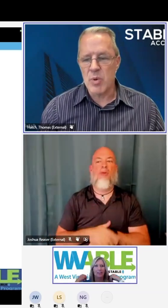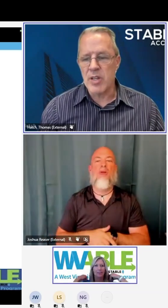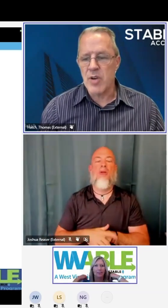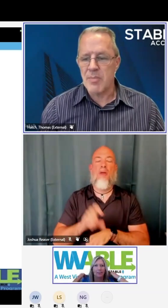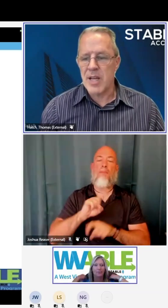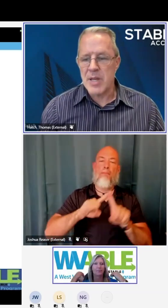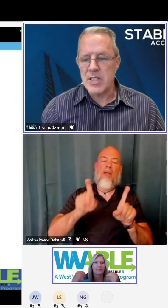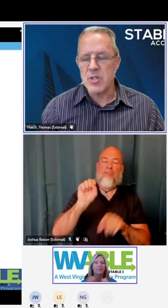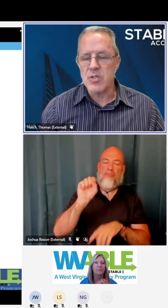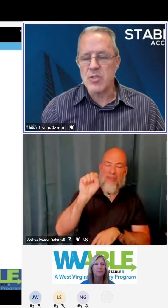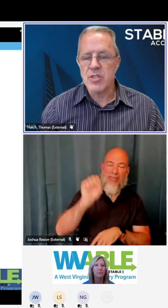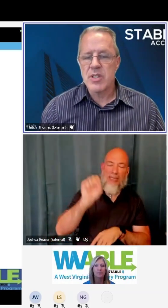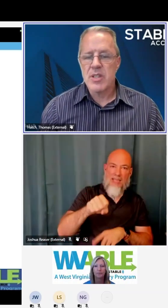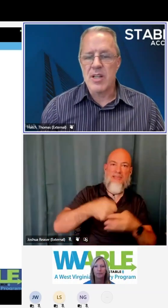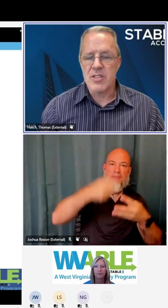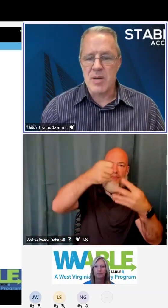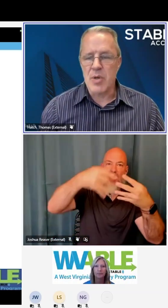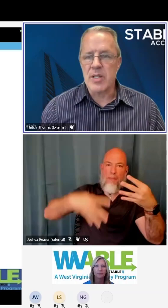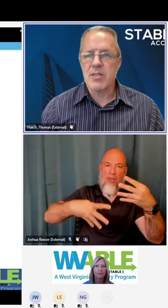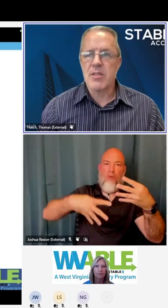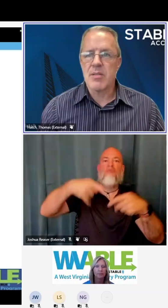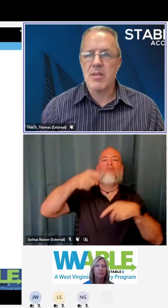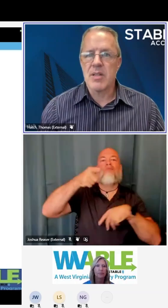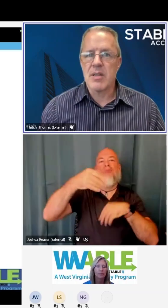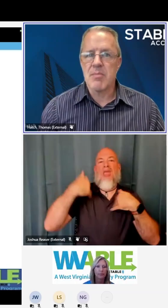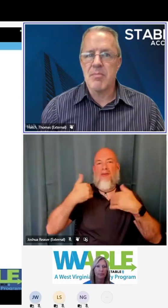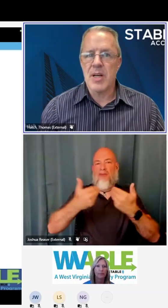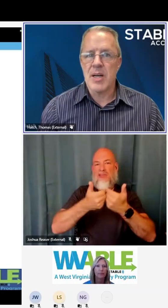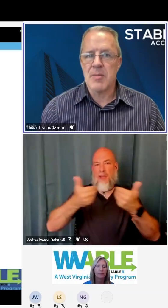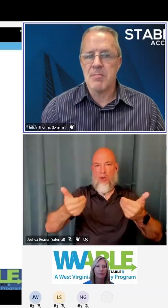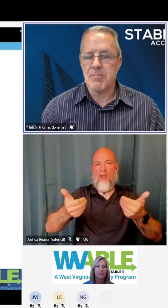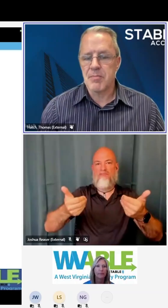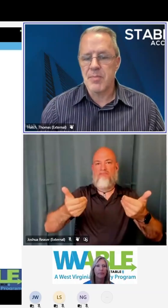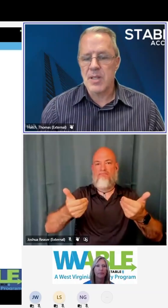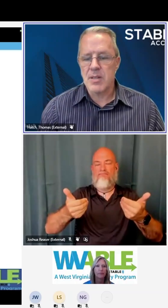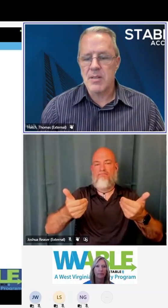is in one of the drop-down menus a separate